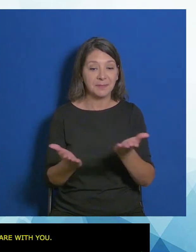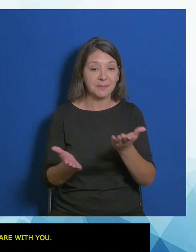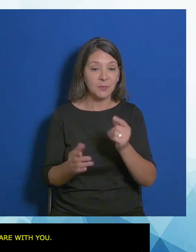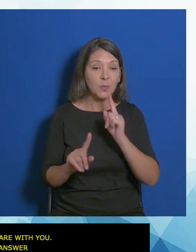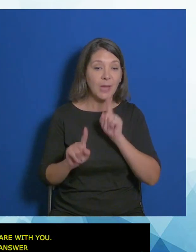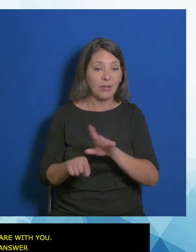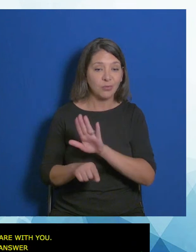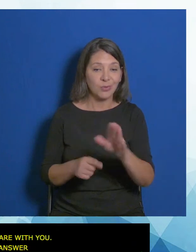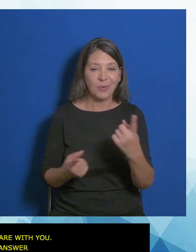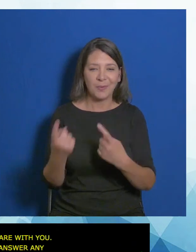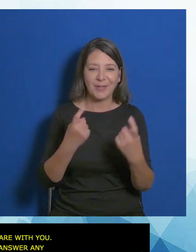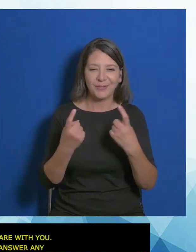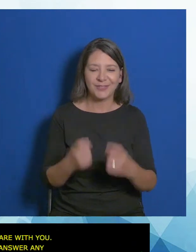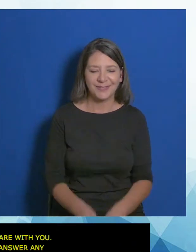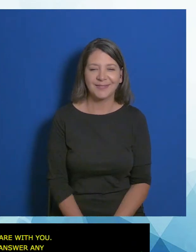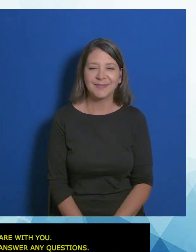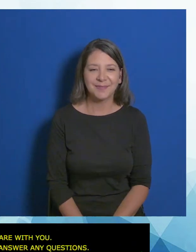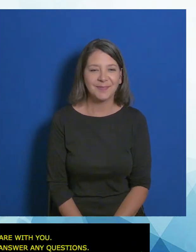questions.